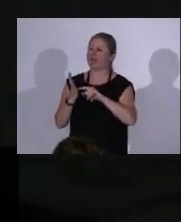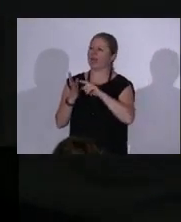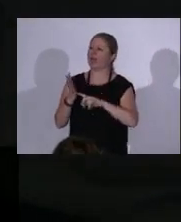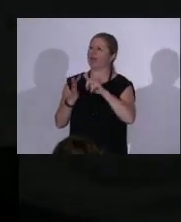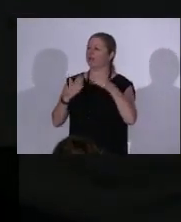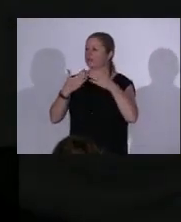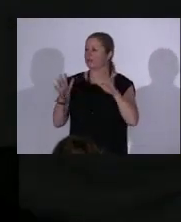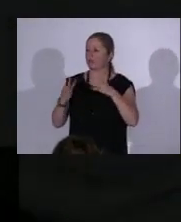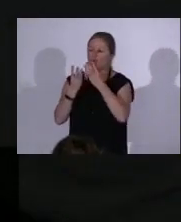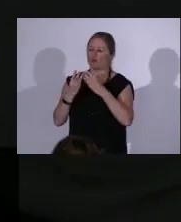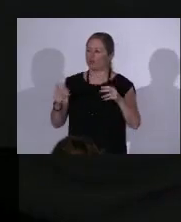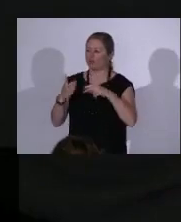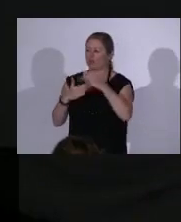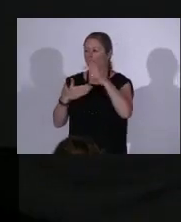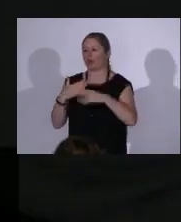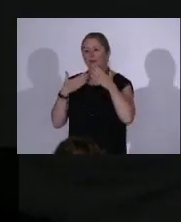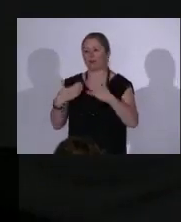program.